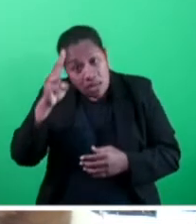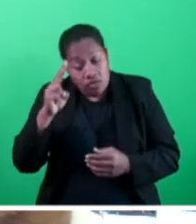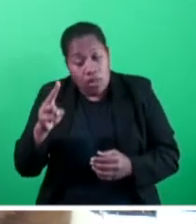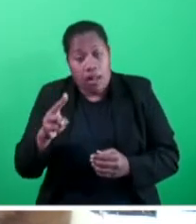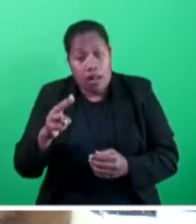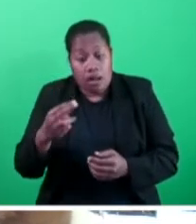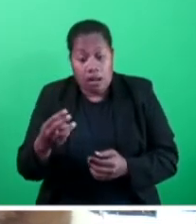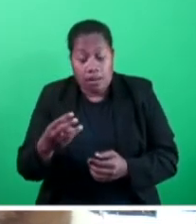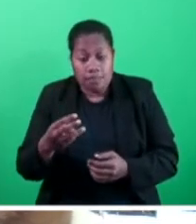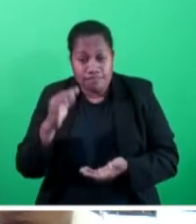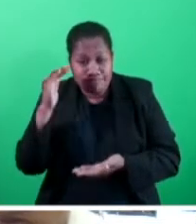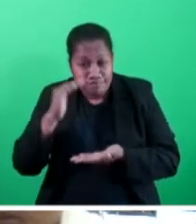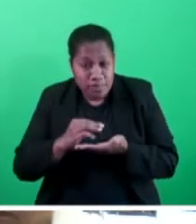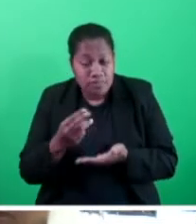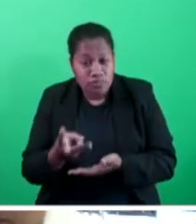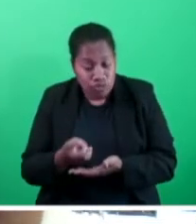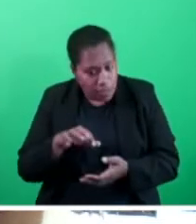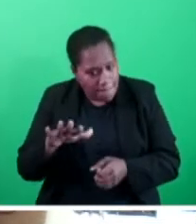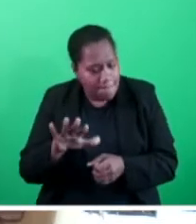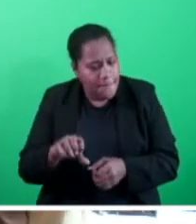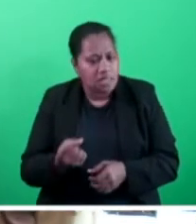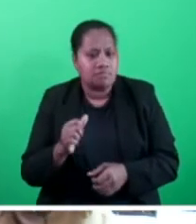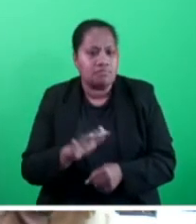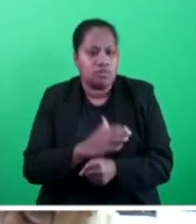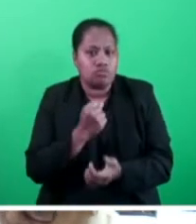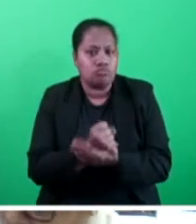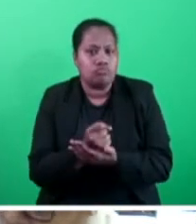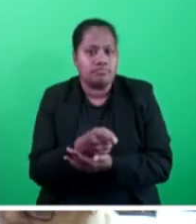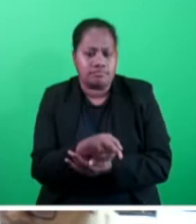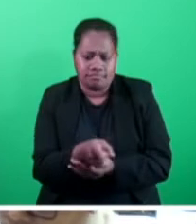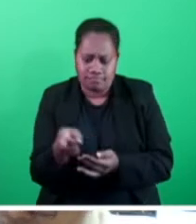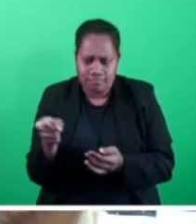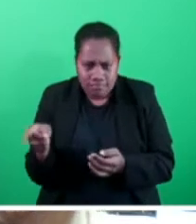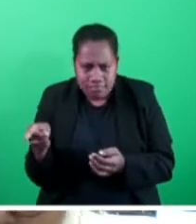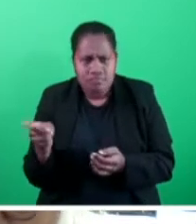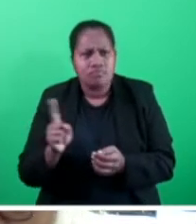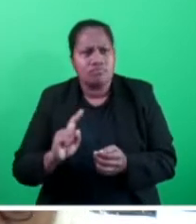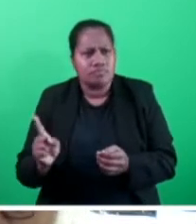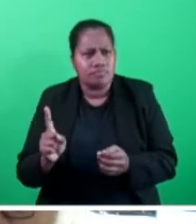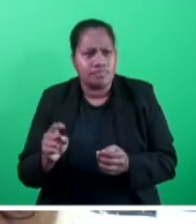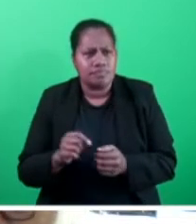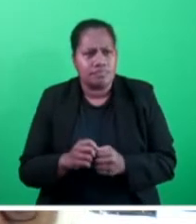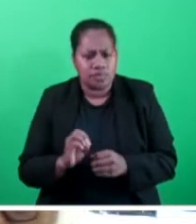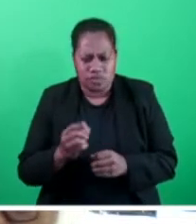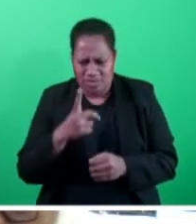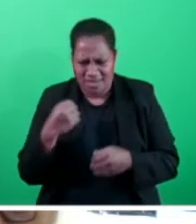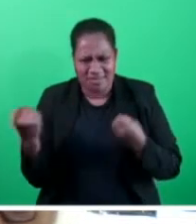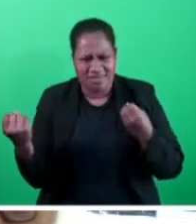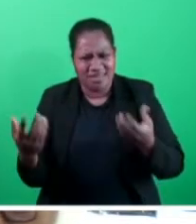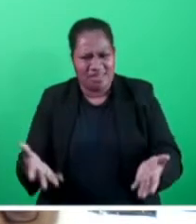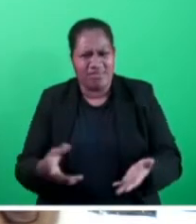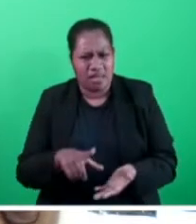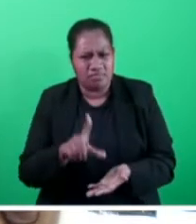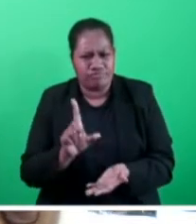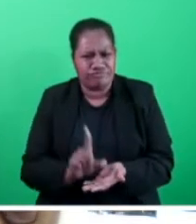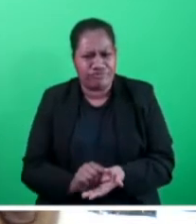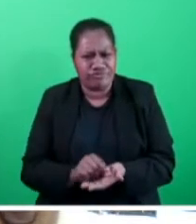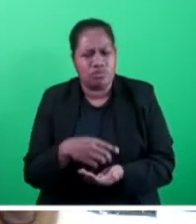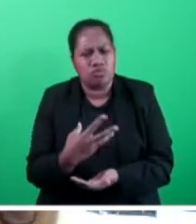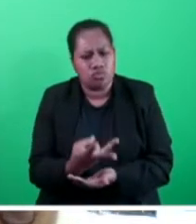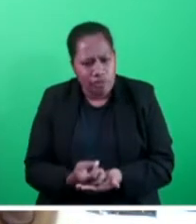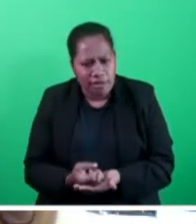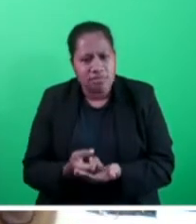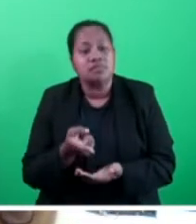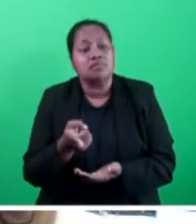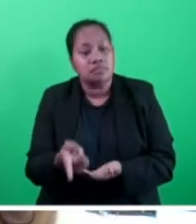ensure that vulnerable employees are not exploited, to provide decent wages, and that sets minimum wages